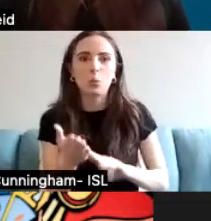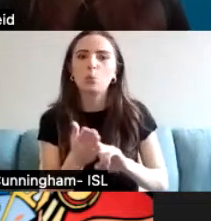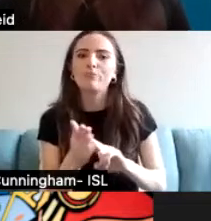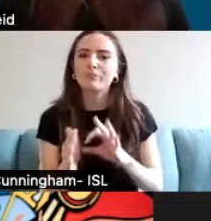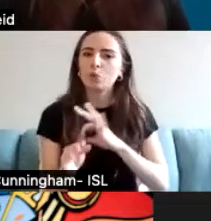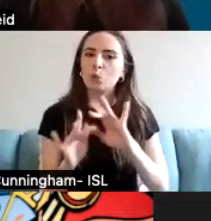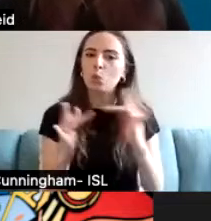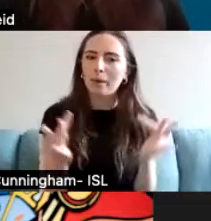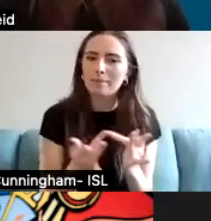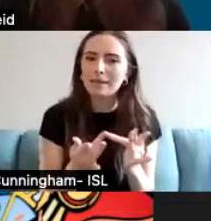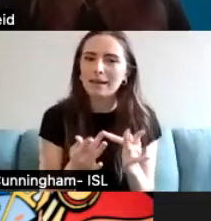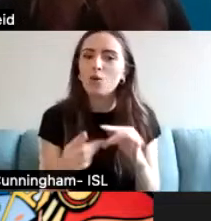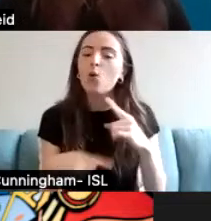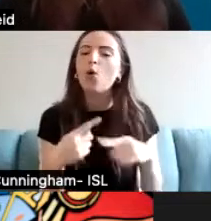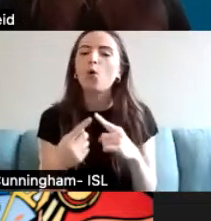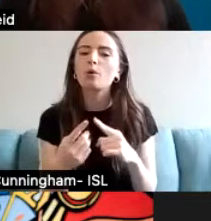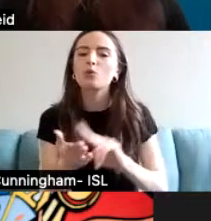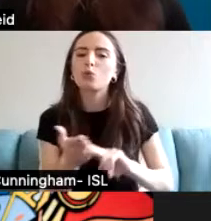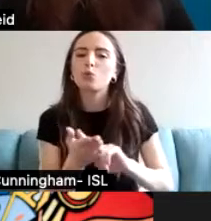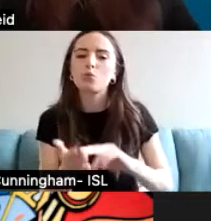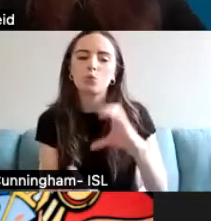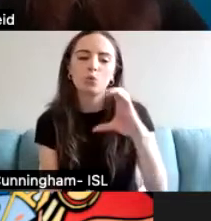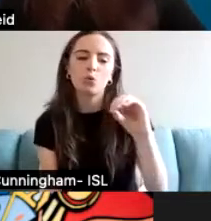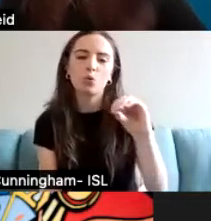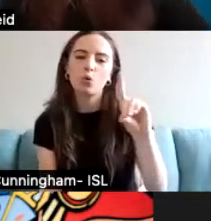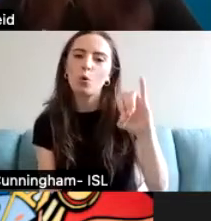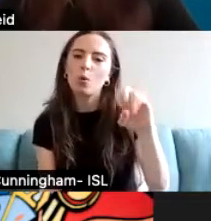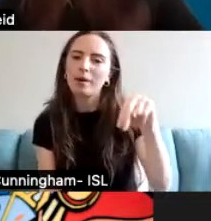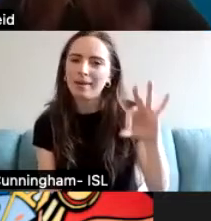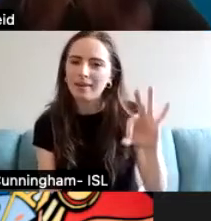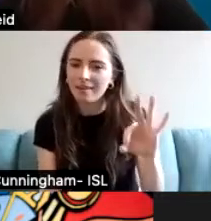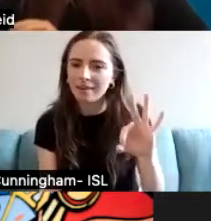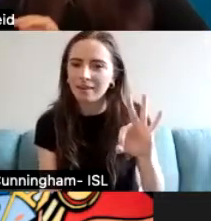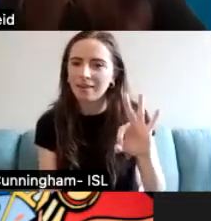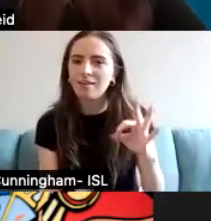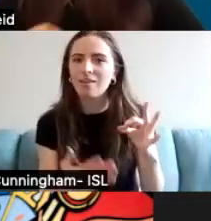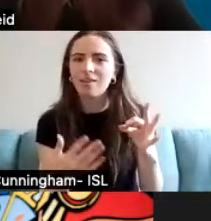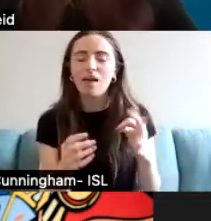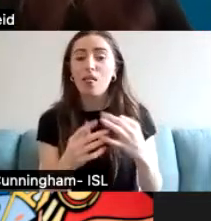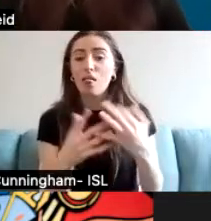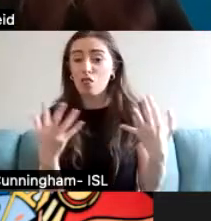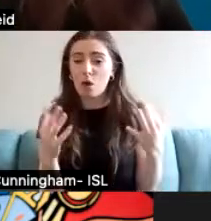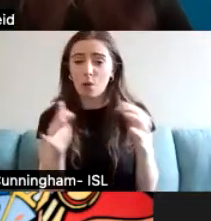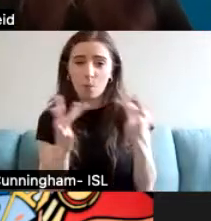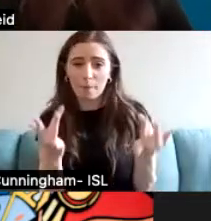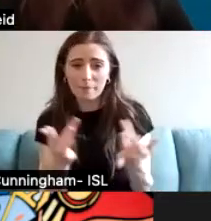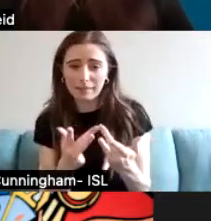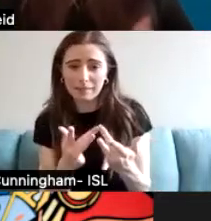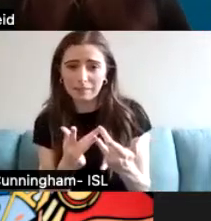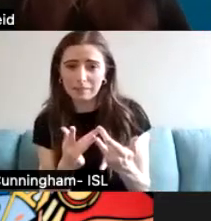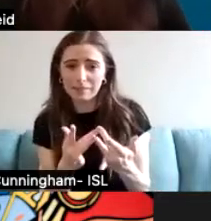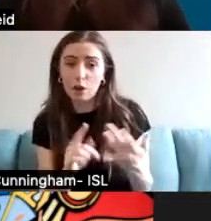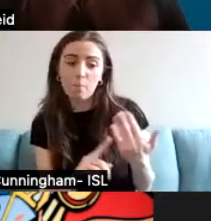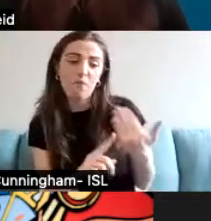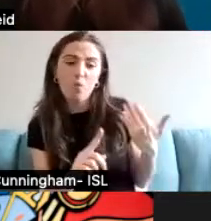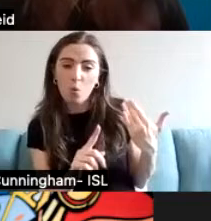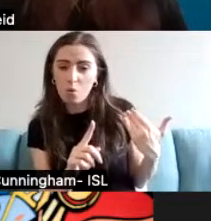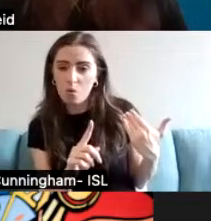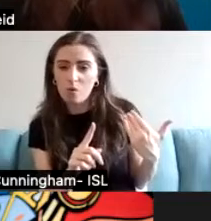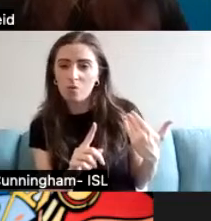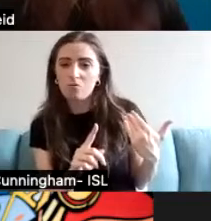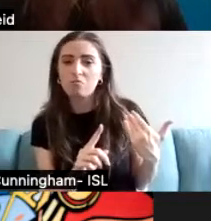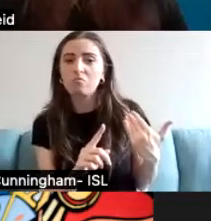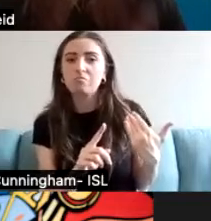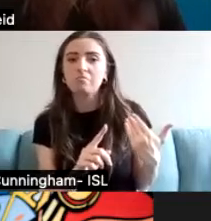because a lot of the elements that we're talking about have been taken from the way that we would have programmed websites,